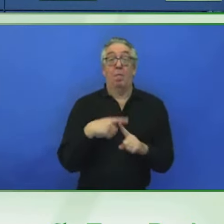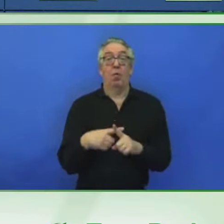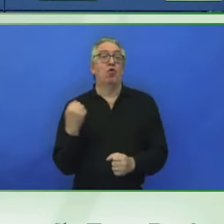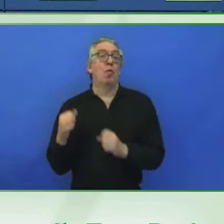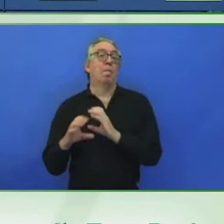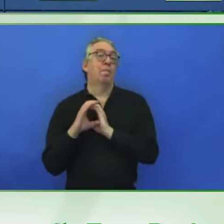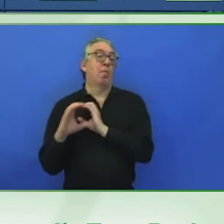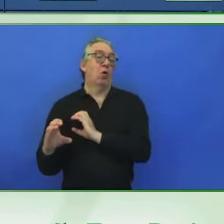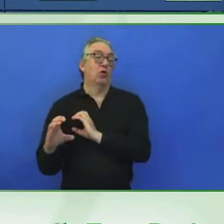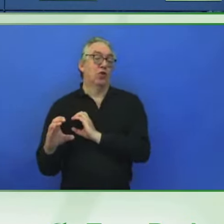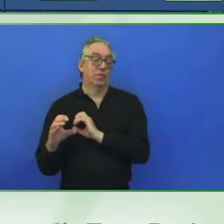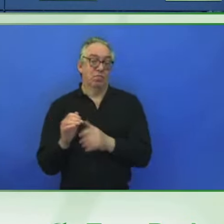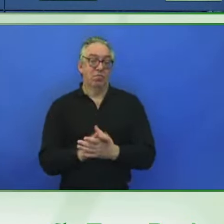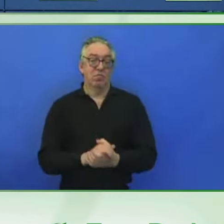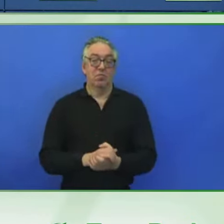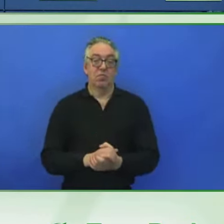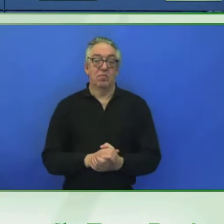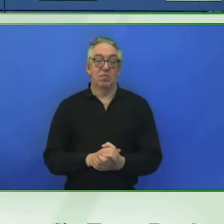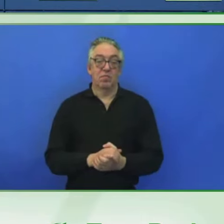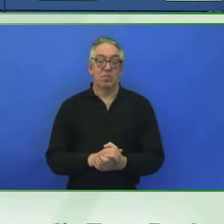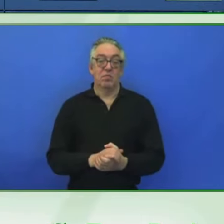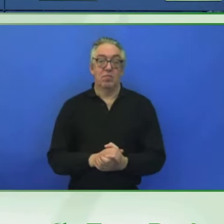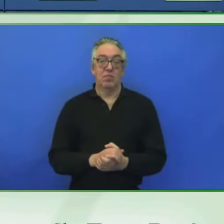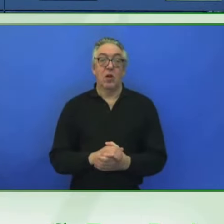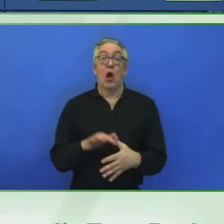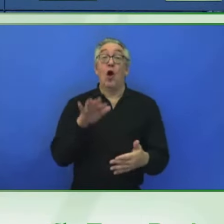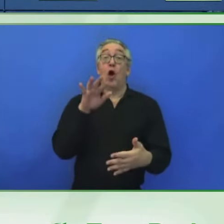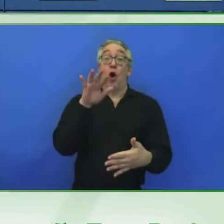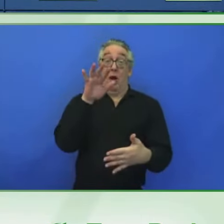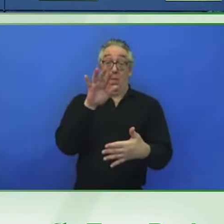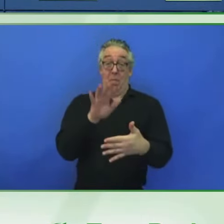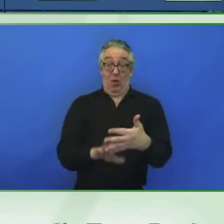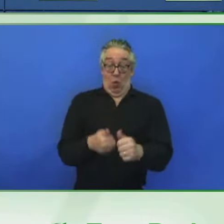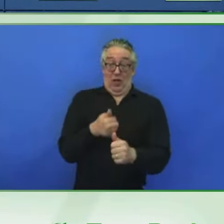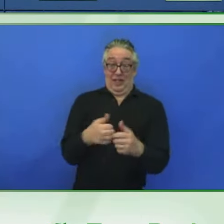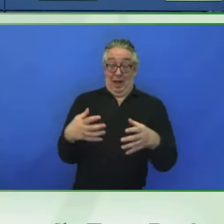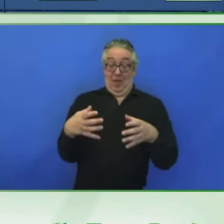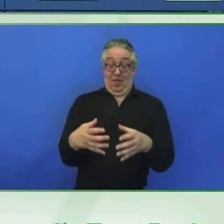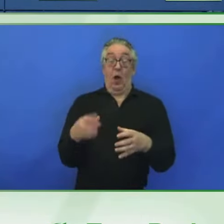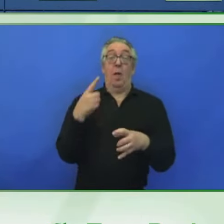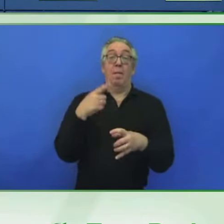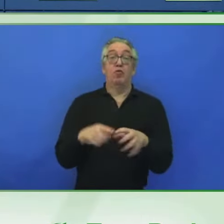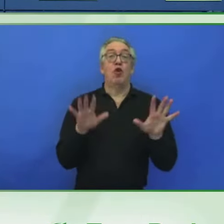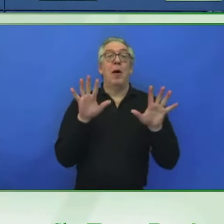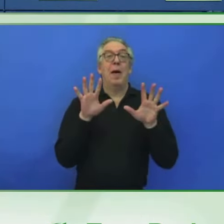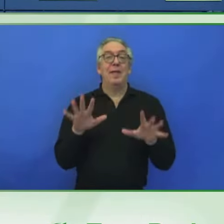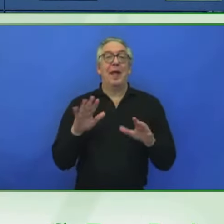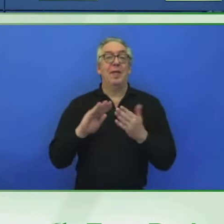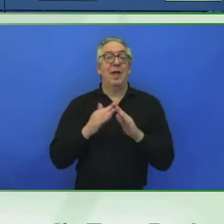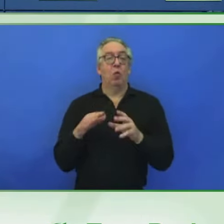10 municipalities of the metropolitan area.